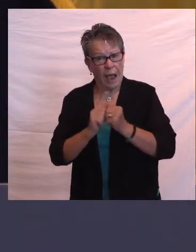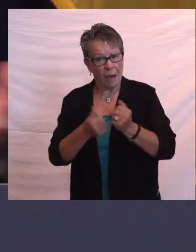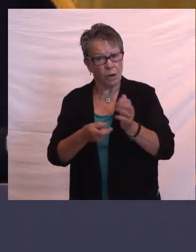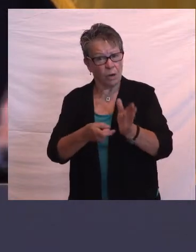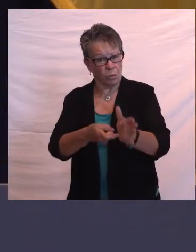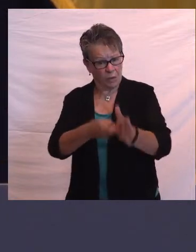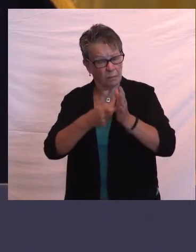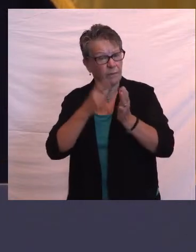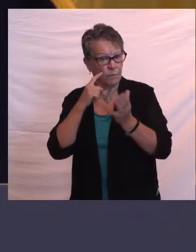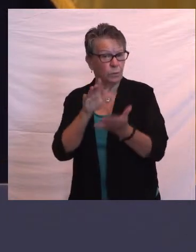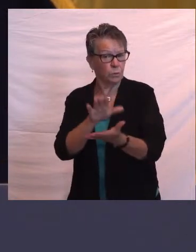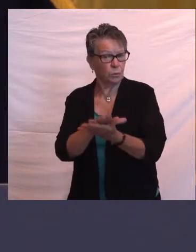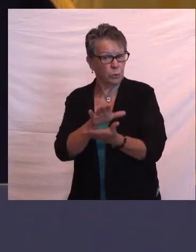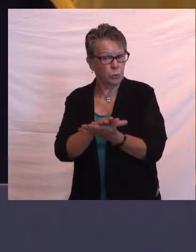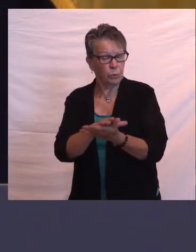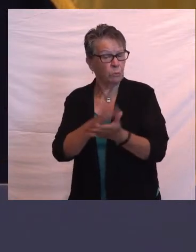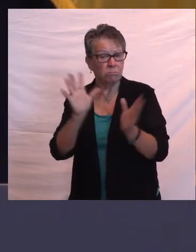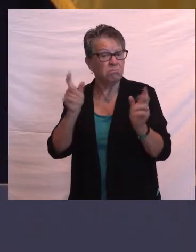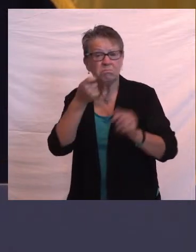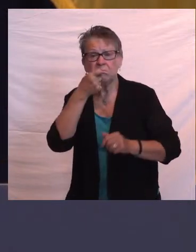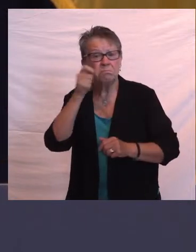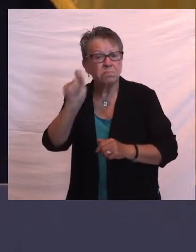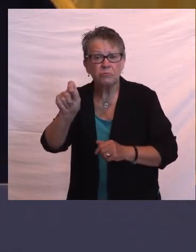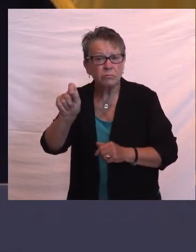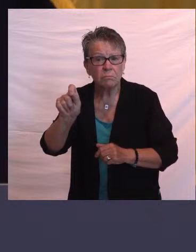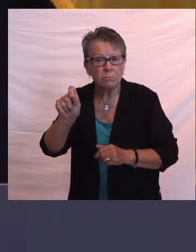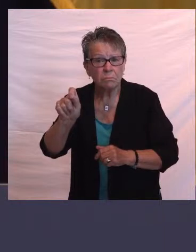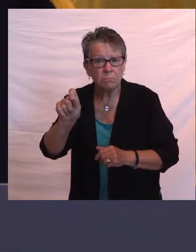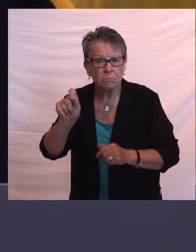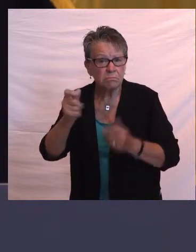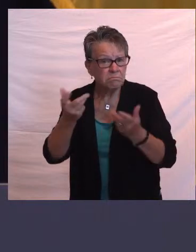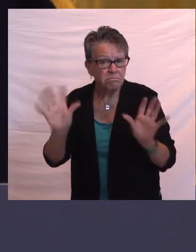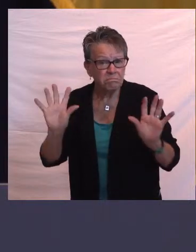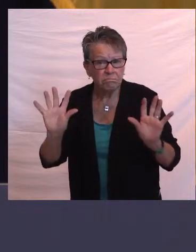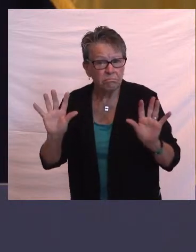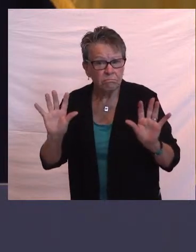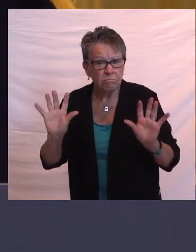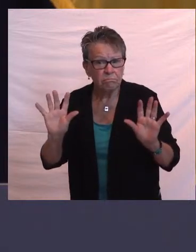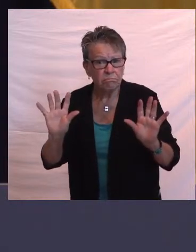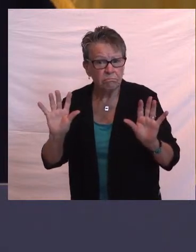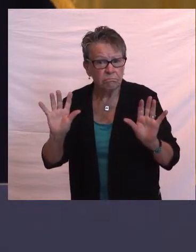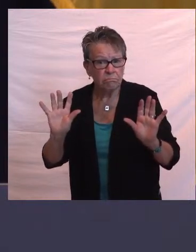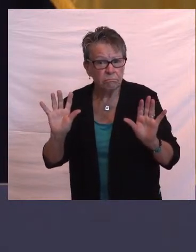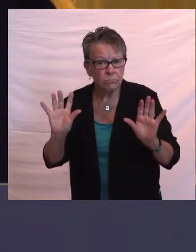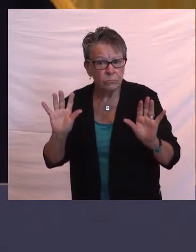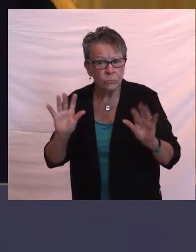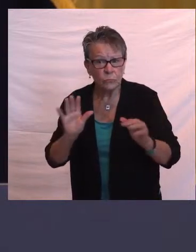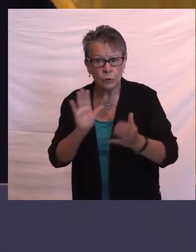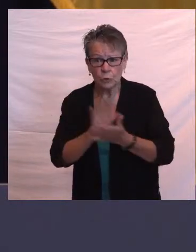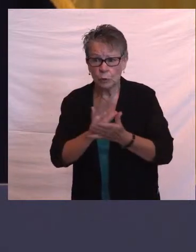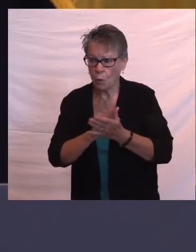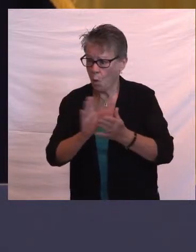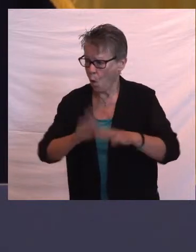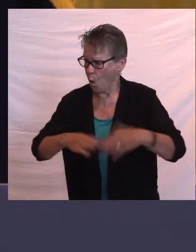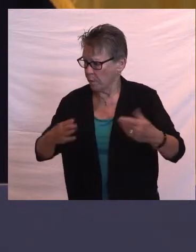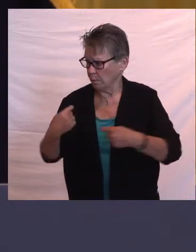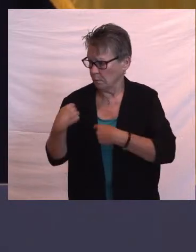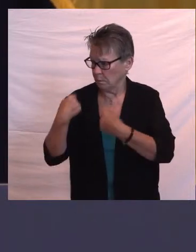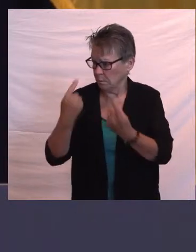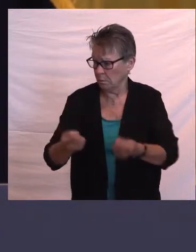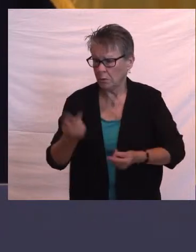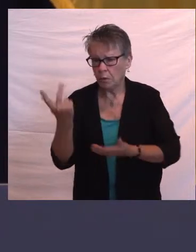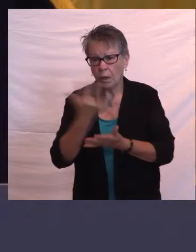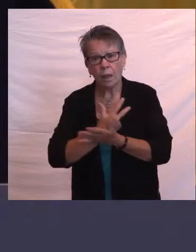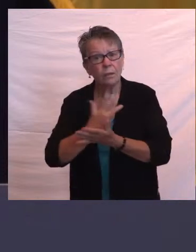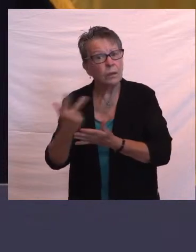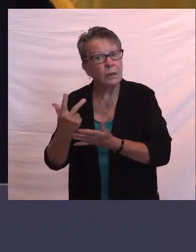leave lots of different options on the table. But now we're 3 weeks in, and we think what we've got, it isn't